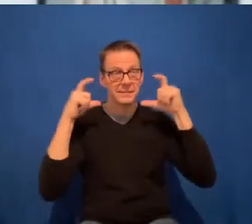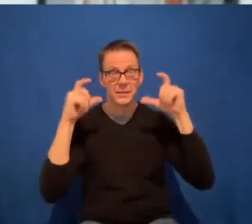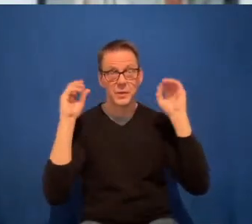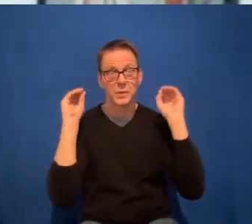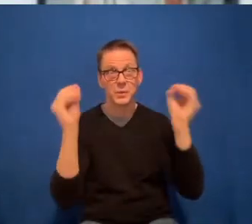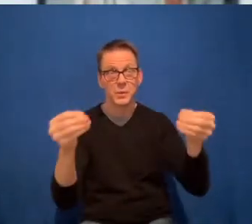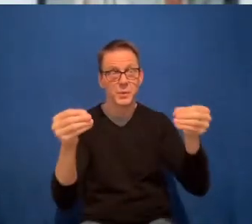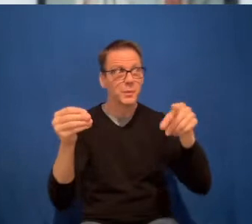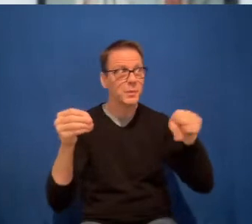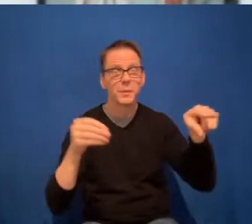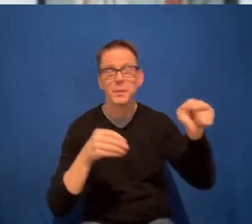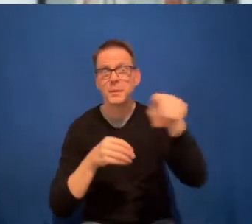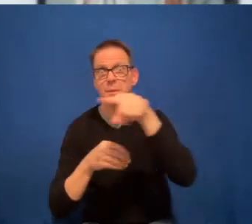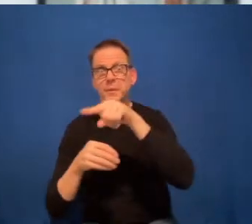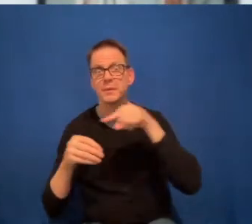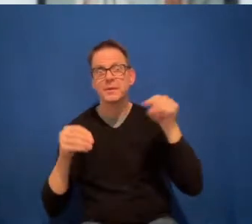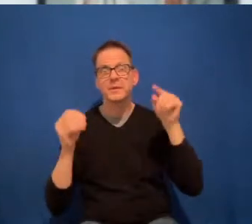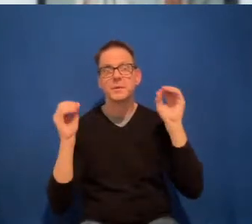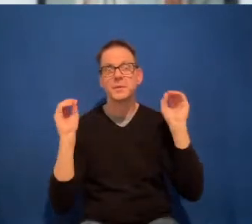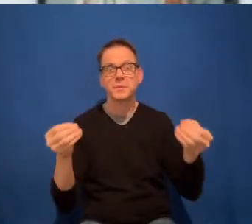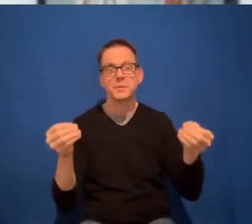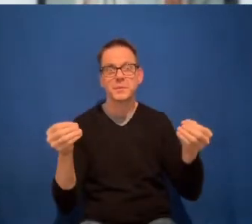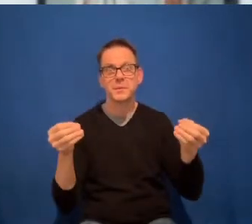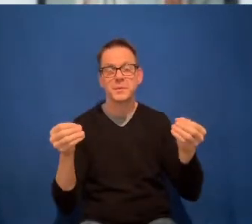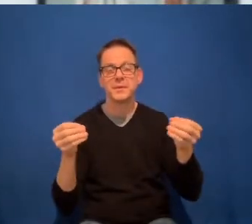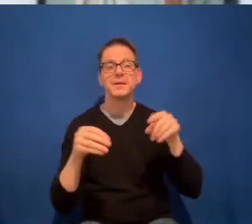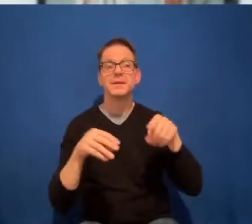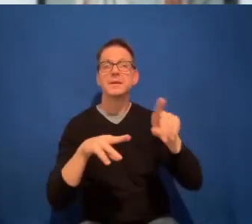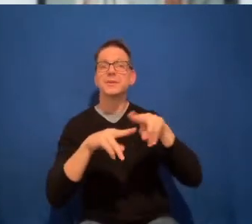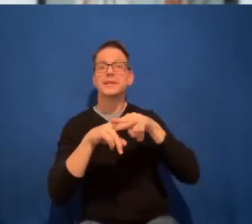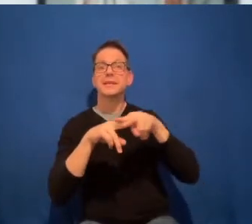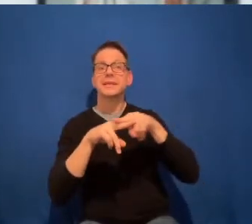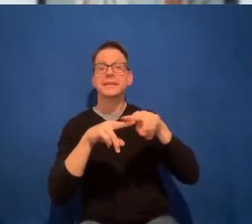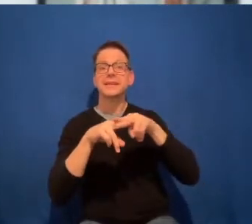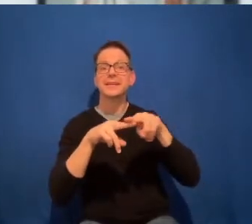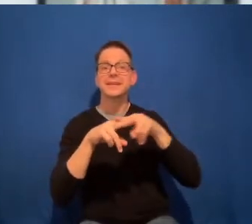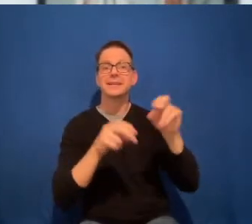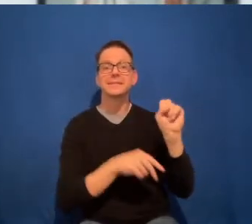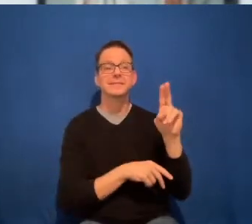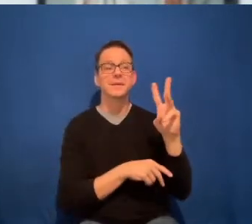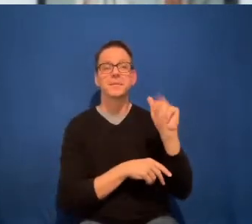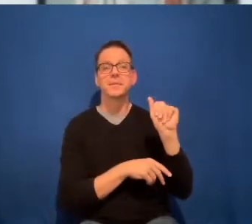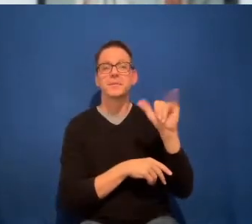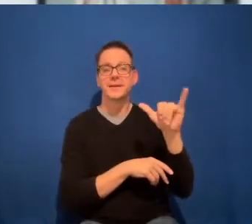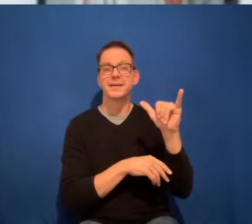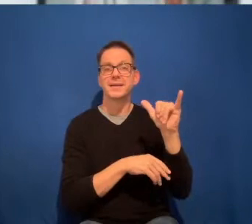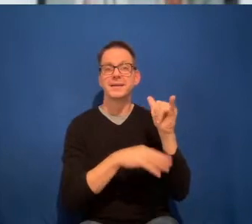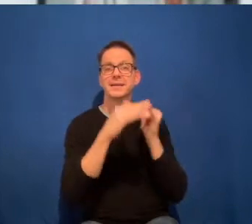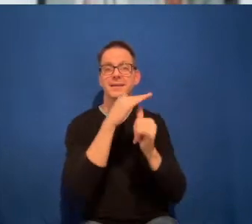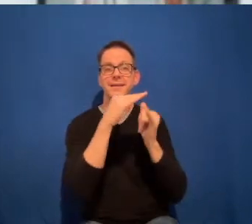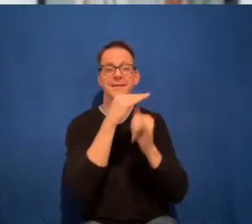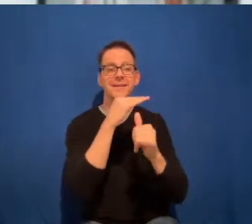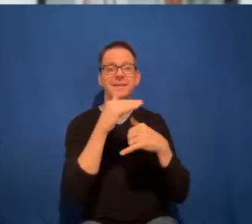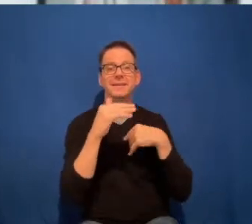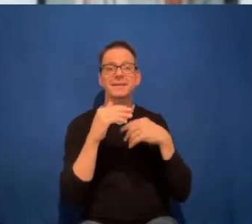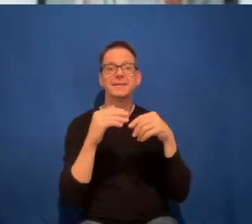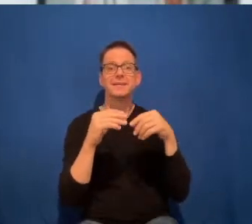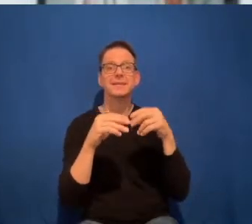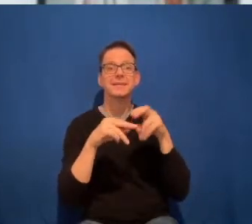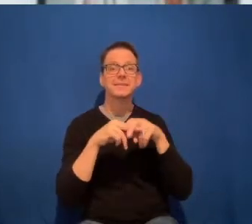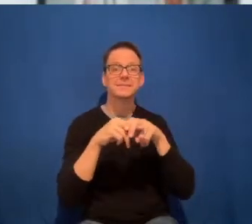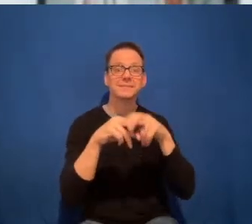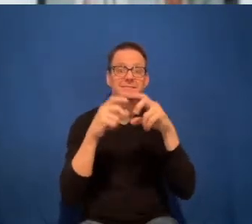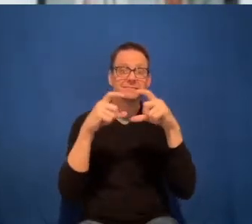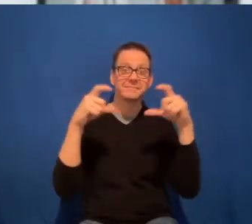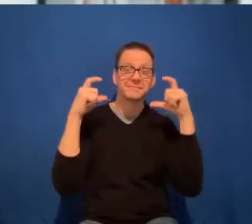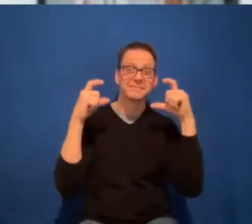the subway. And the subway, or like on the UK, the London Transit, it's actually mandated to wear a mask within those spaces,